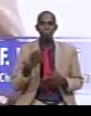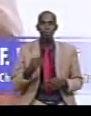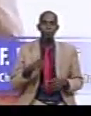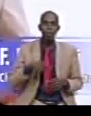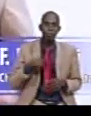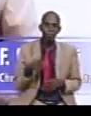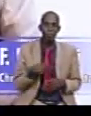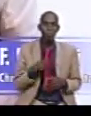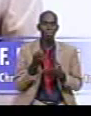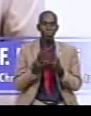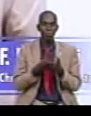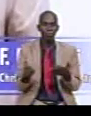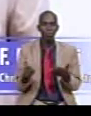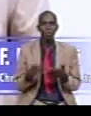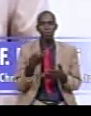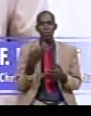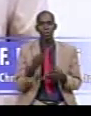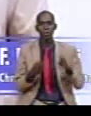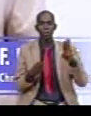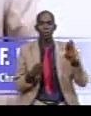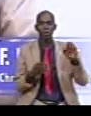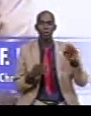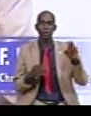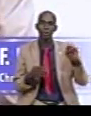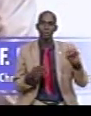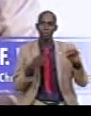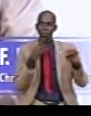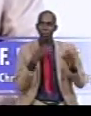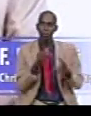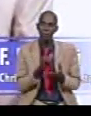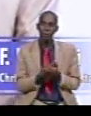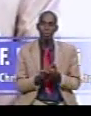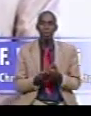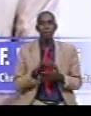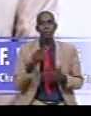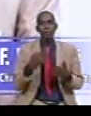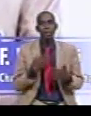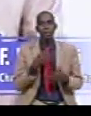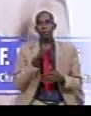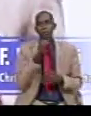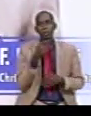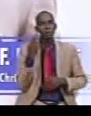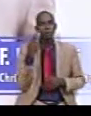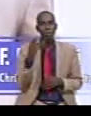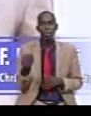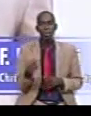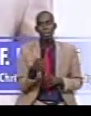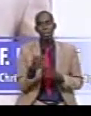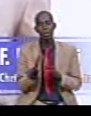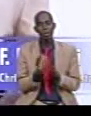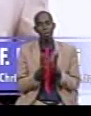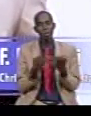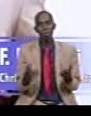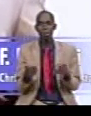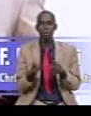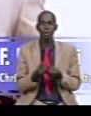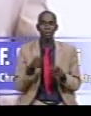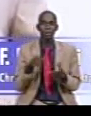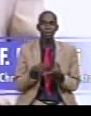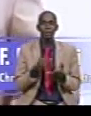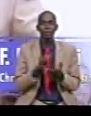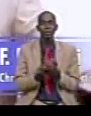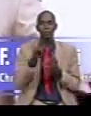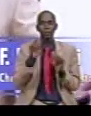of Bible Society of Nigeria has said he has not seen any Bible like this, that you can